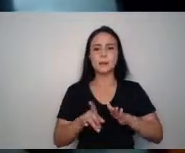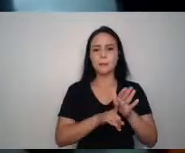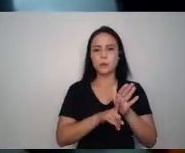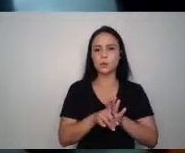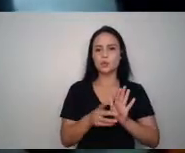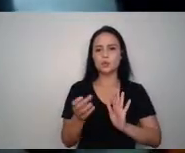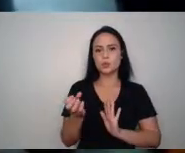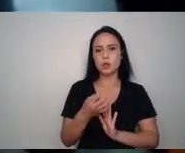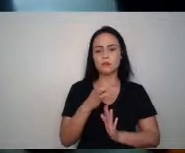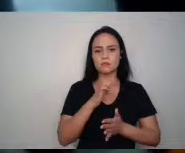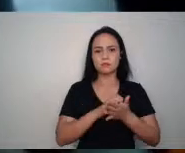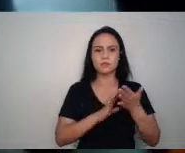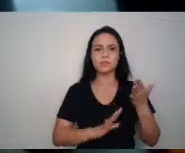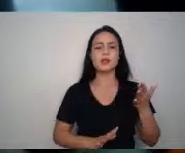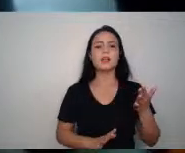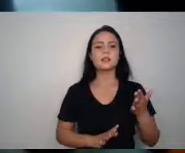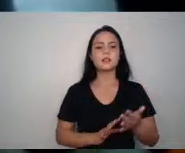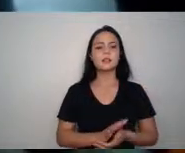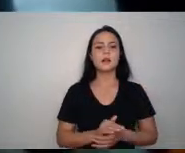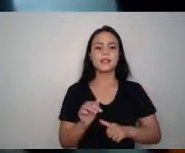basically have to be